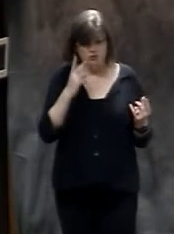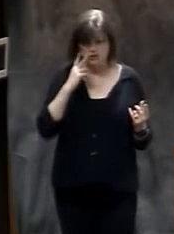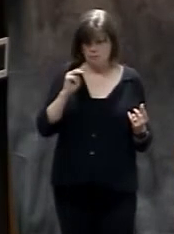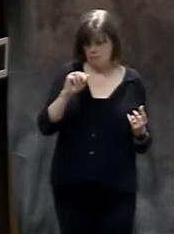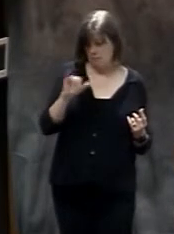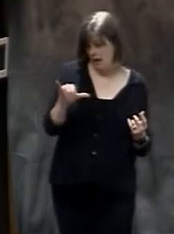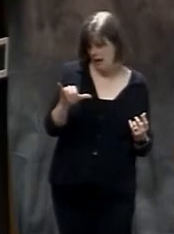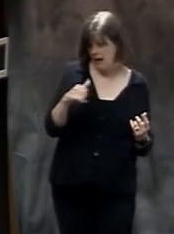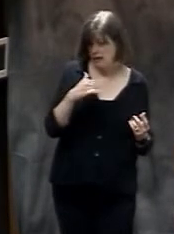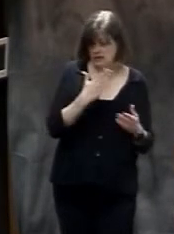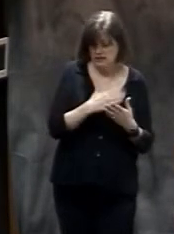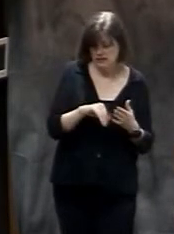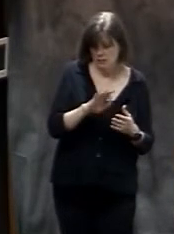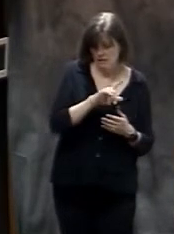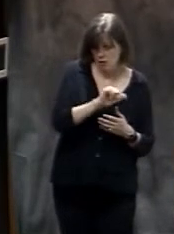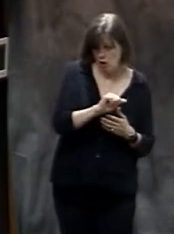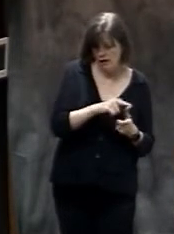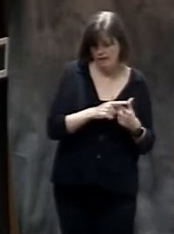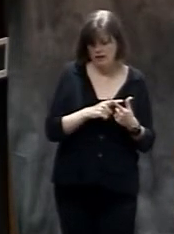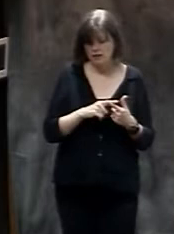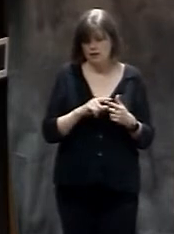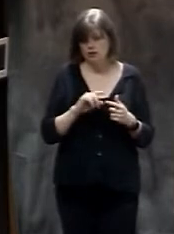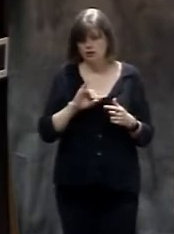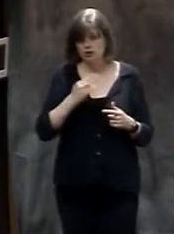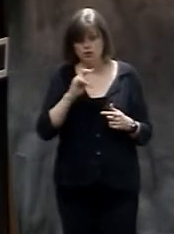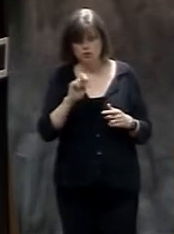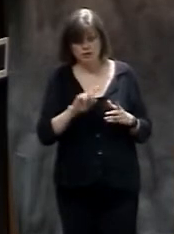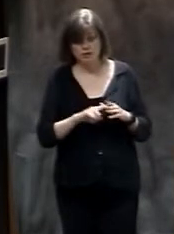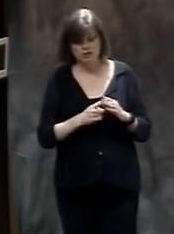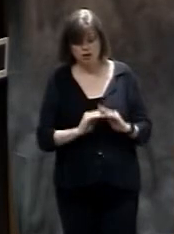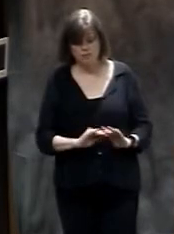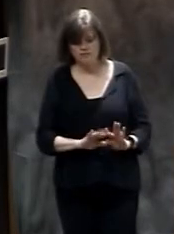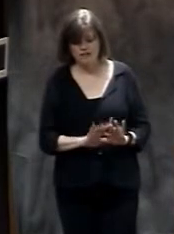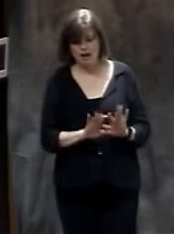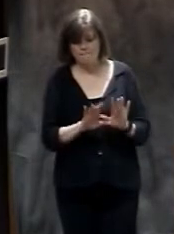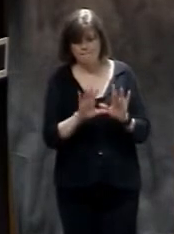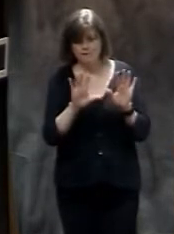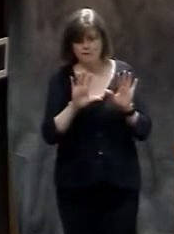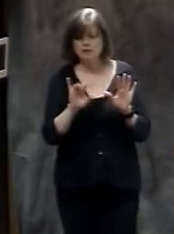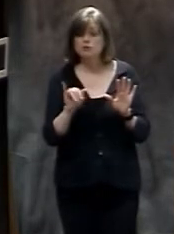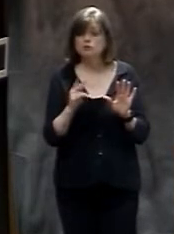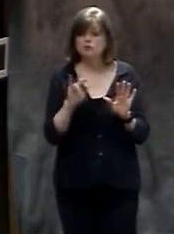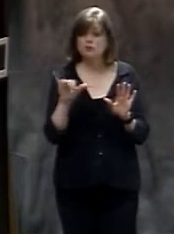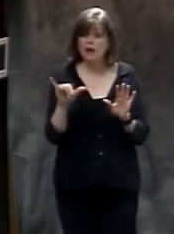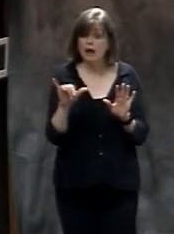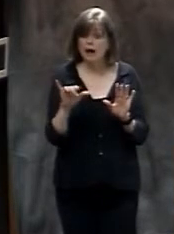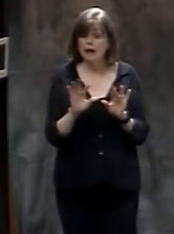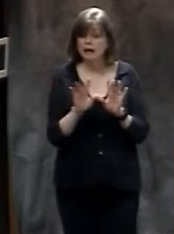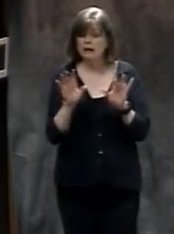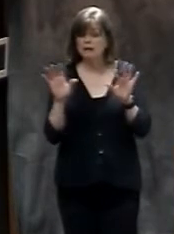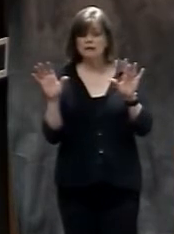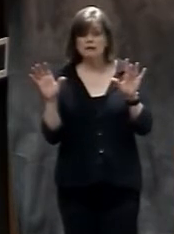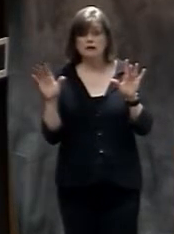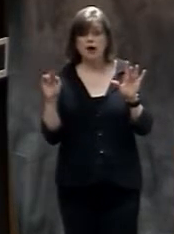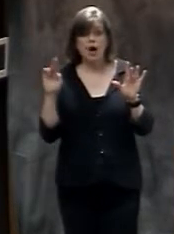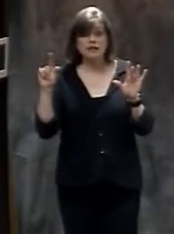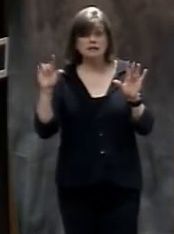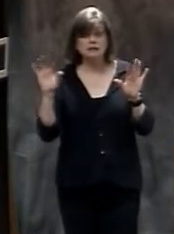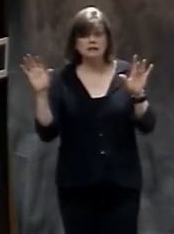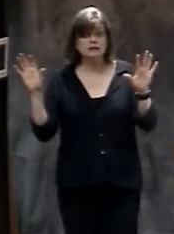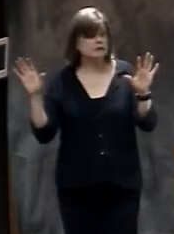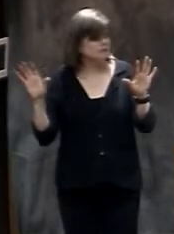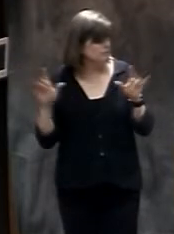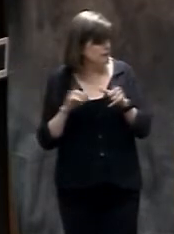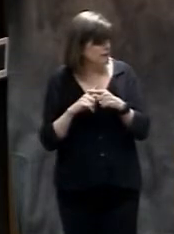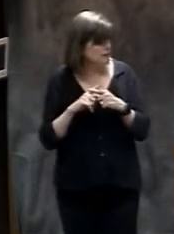some in Florida, and then as we get into June, they start moving up, July, August, and then when we get to kind of the